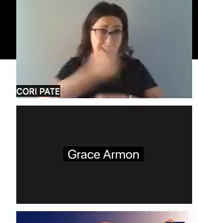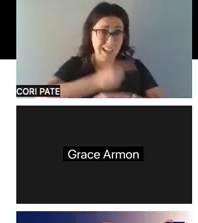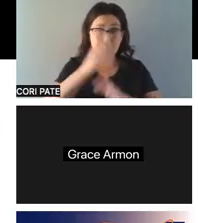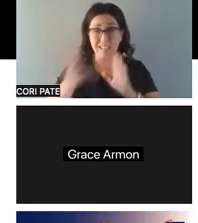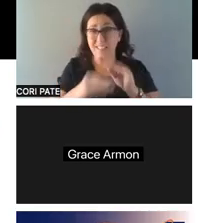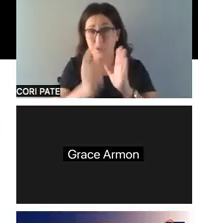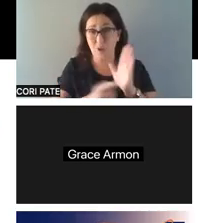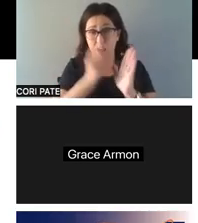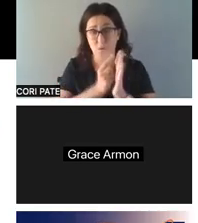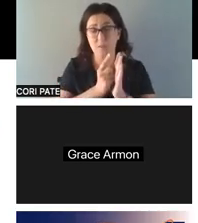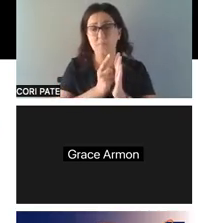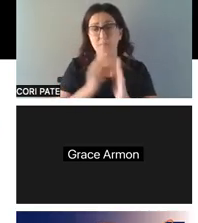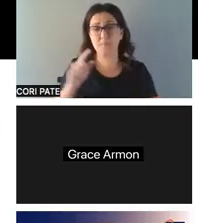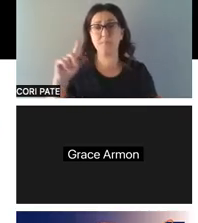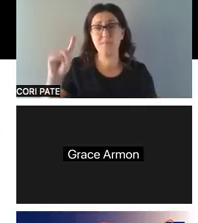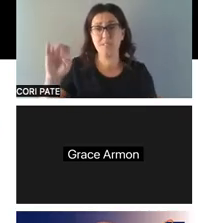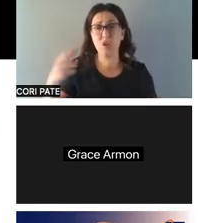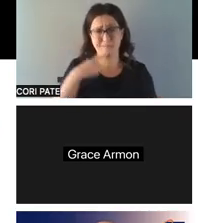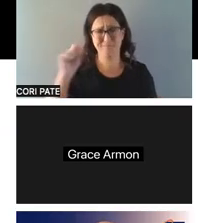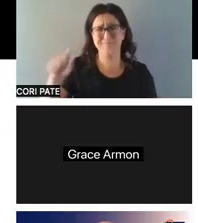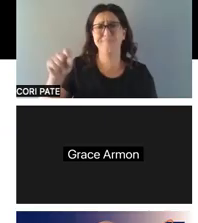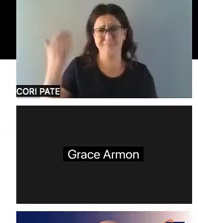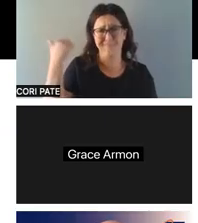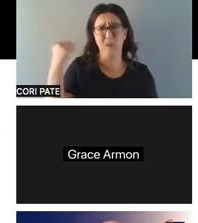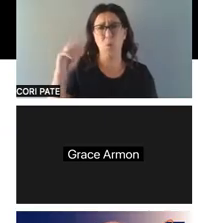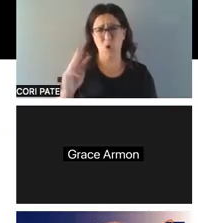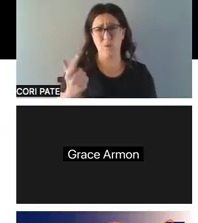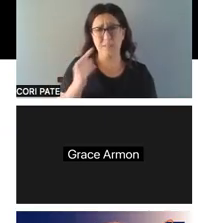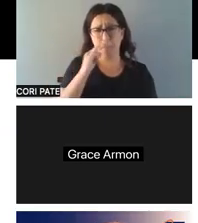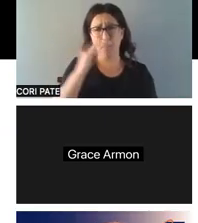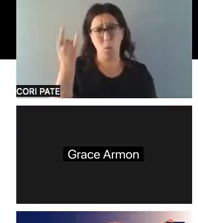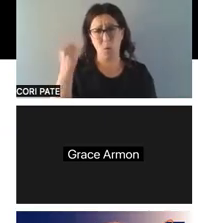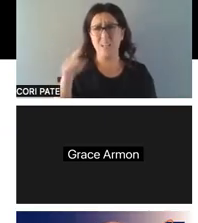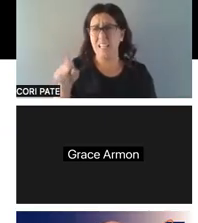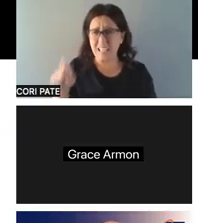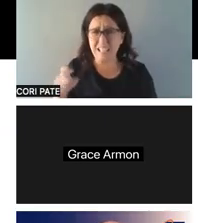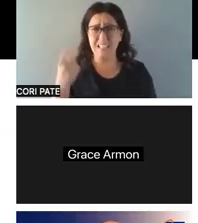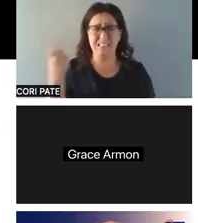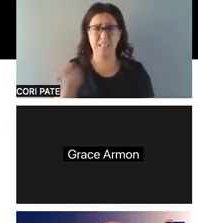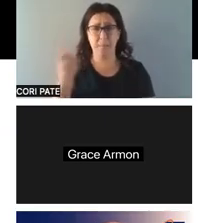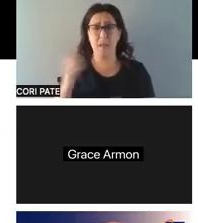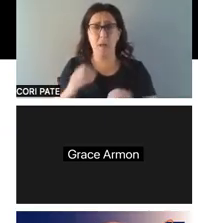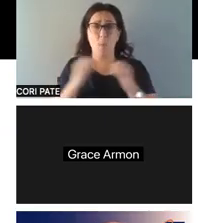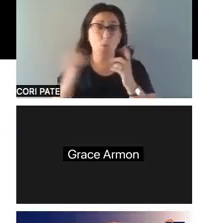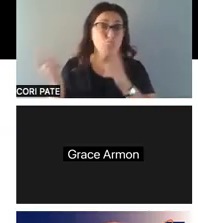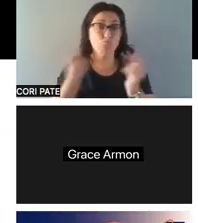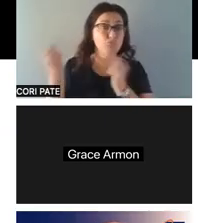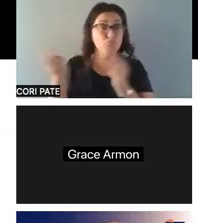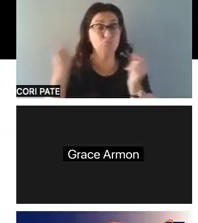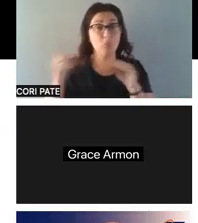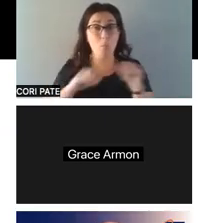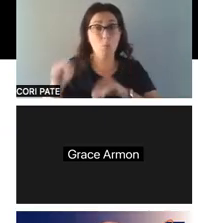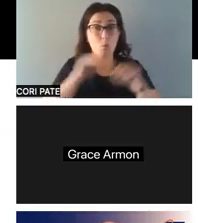was definitely bored at Walgreens. And like you said, I think he needed something that's going to keep him on his feet and